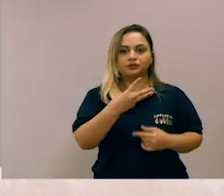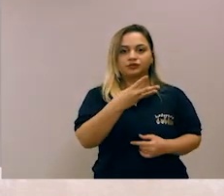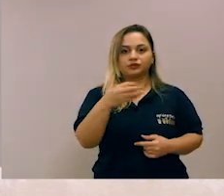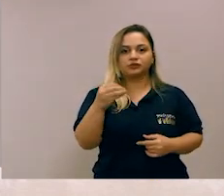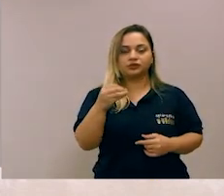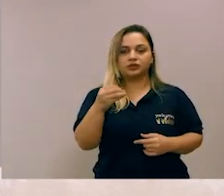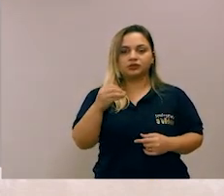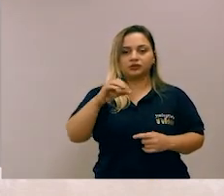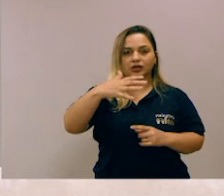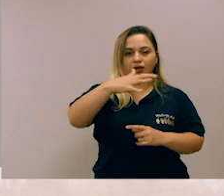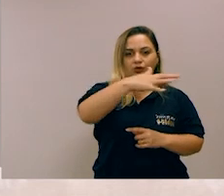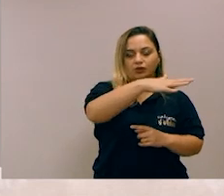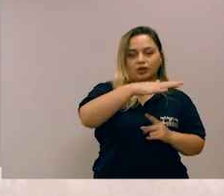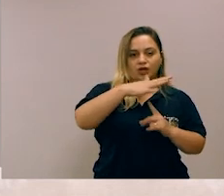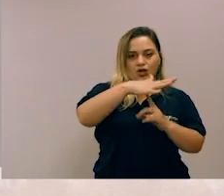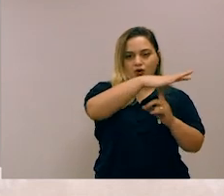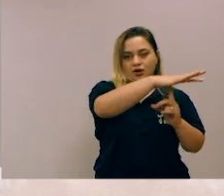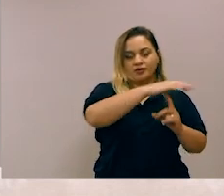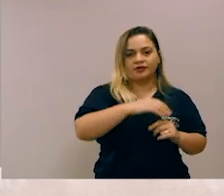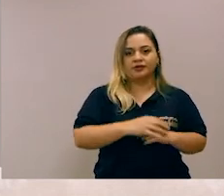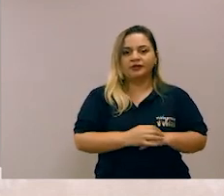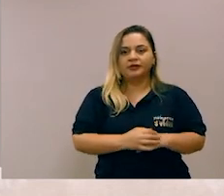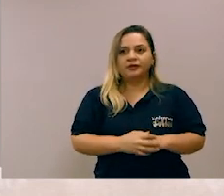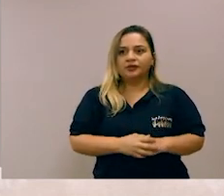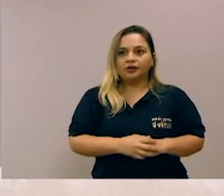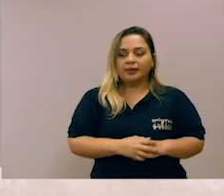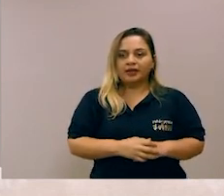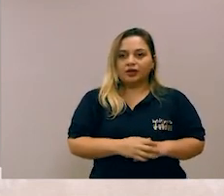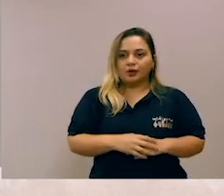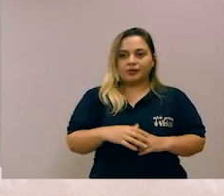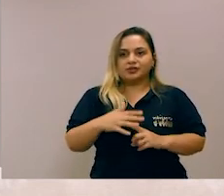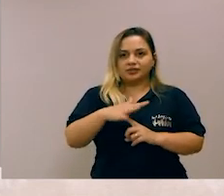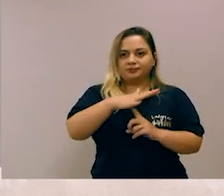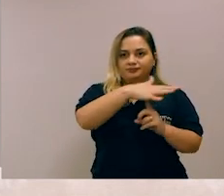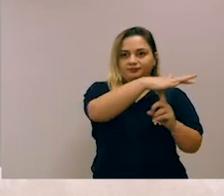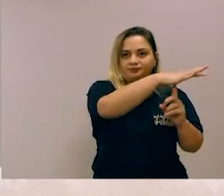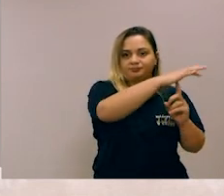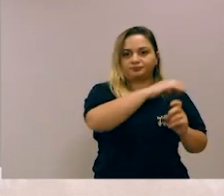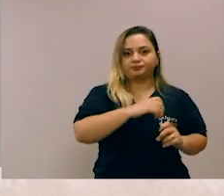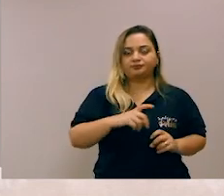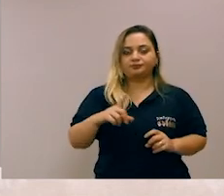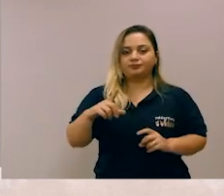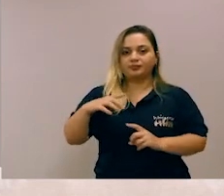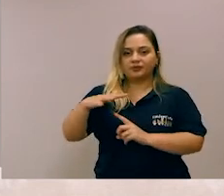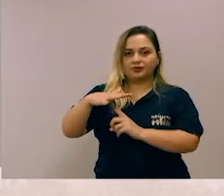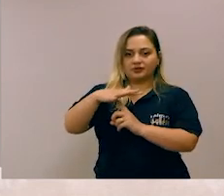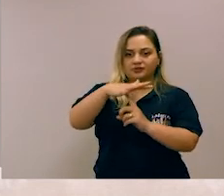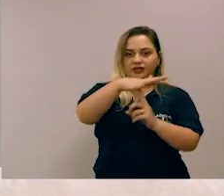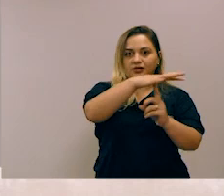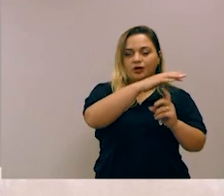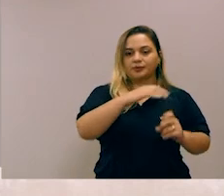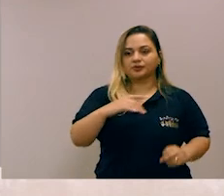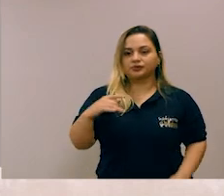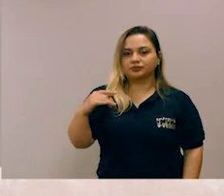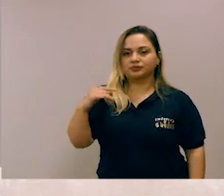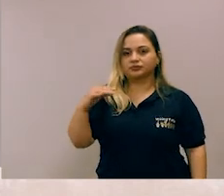over 30 aircraft. We used small boats because the area was very